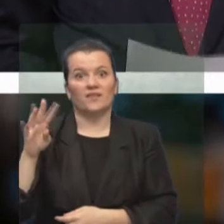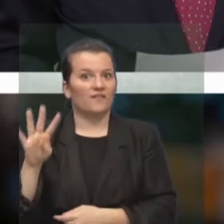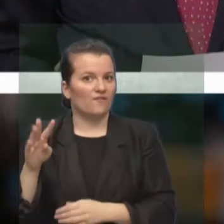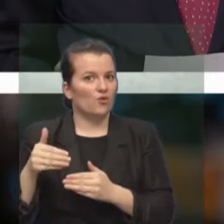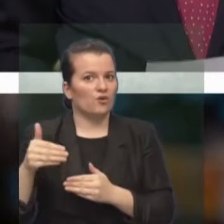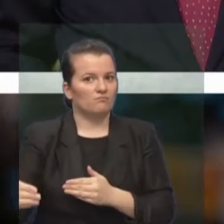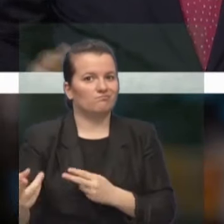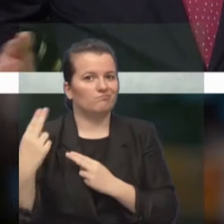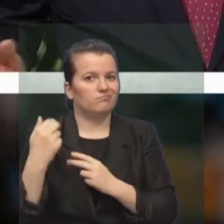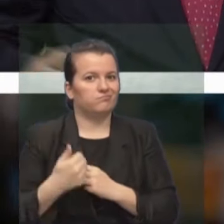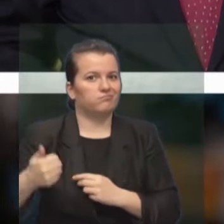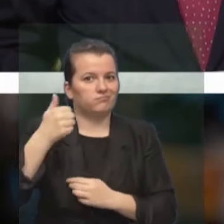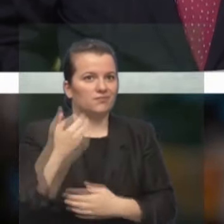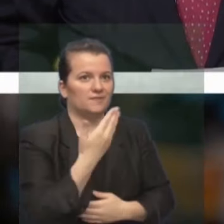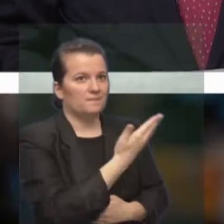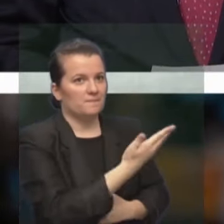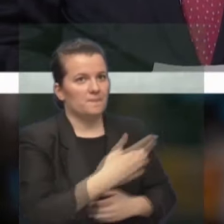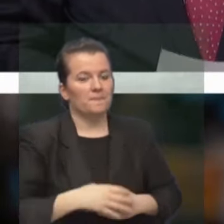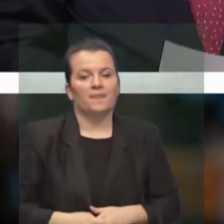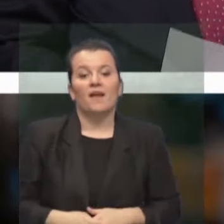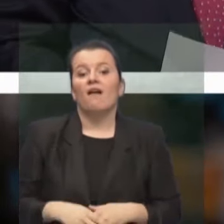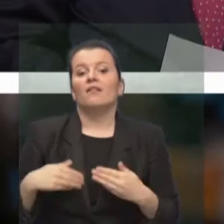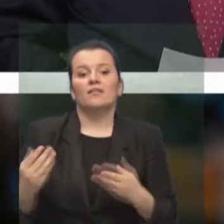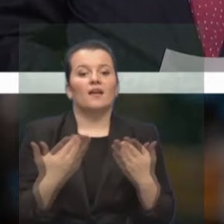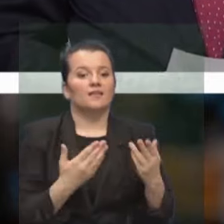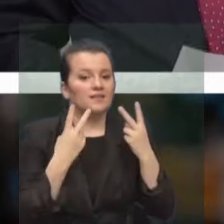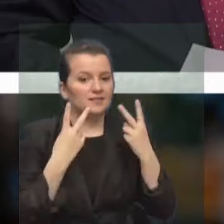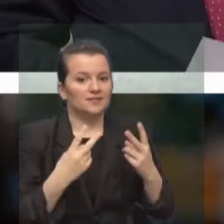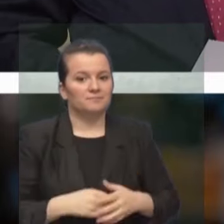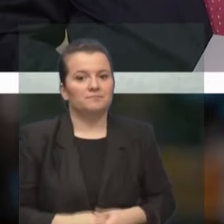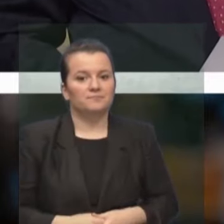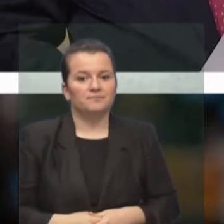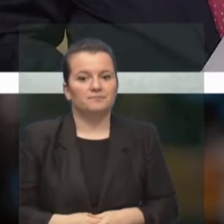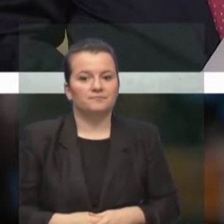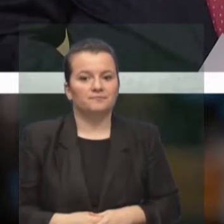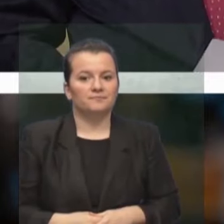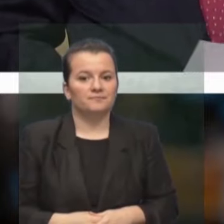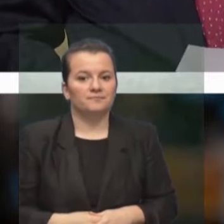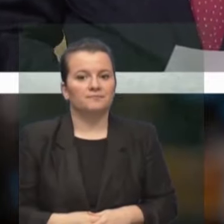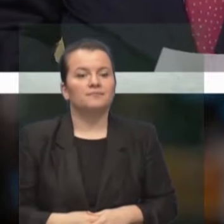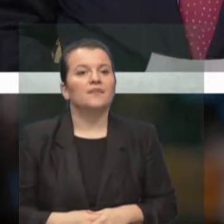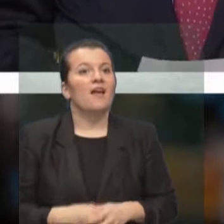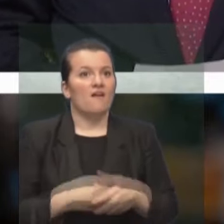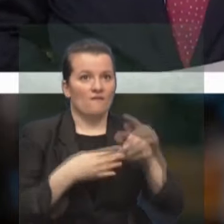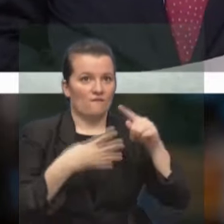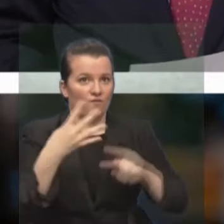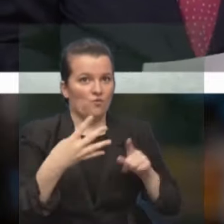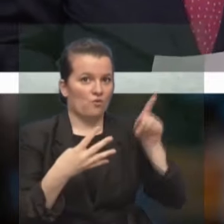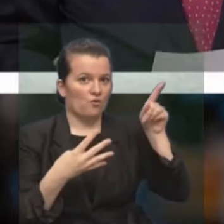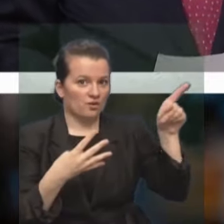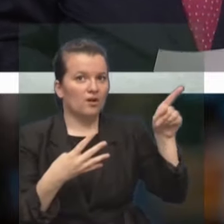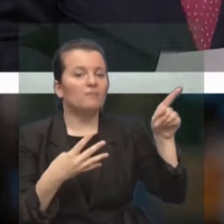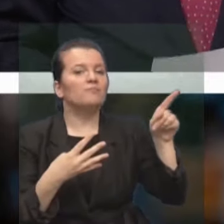representing employee shareholders, Mr. Ostertag's term expires at the end of this AGM. A call for